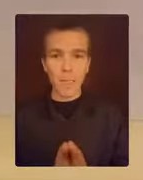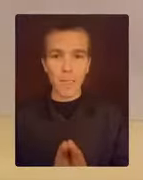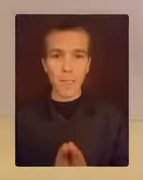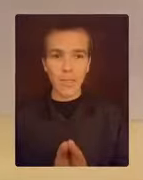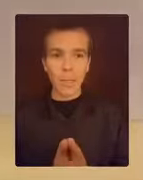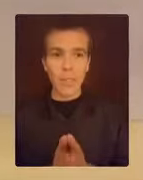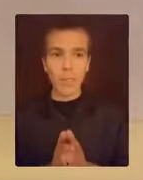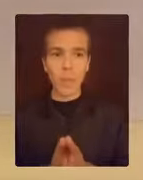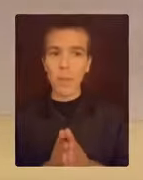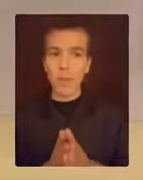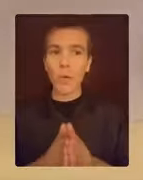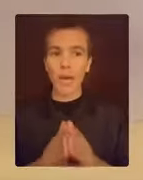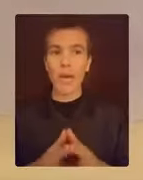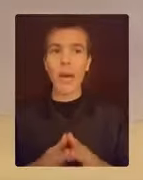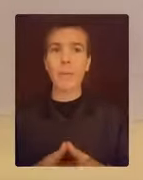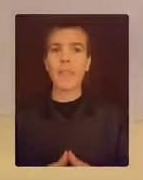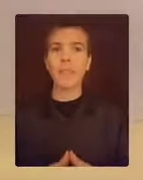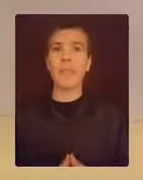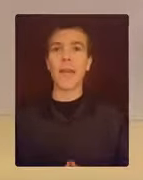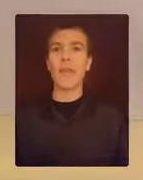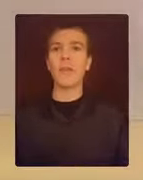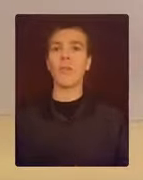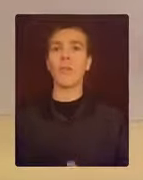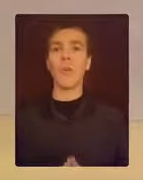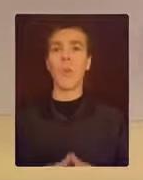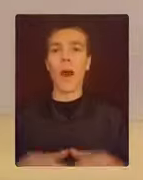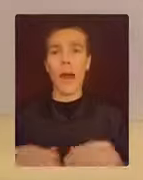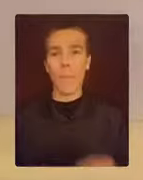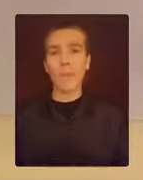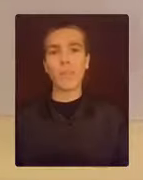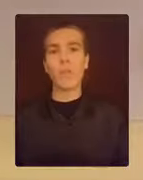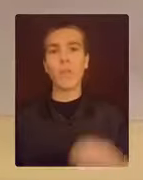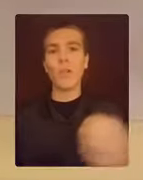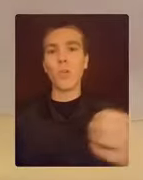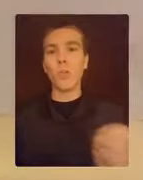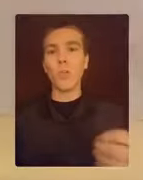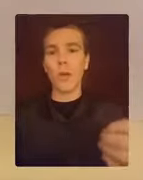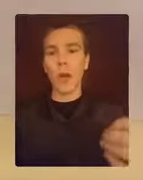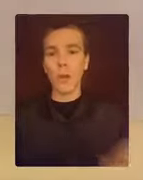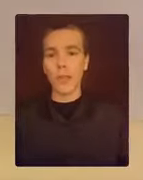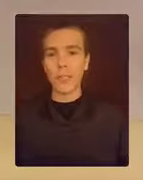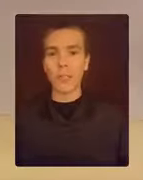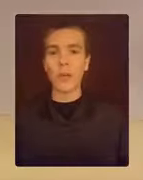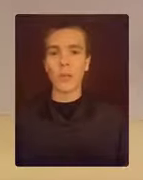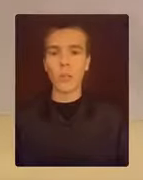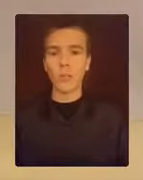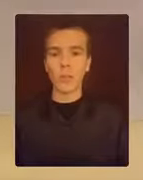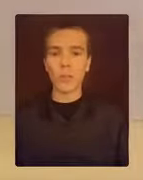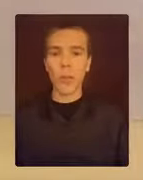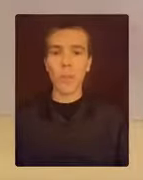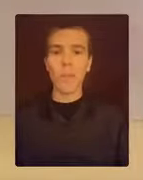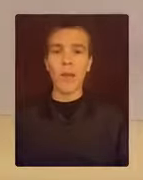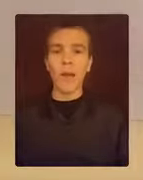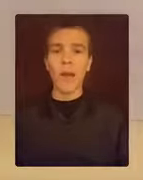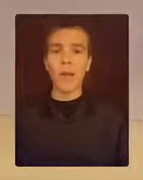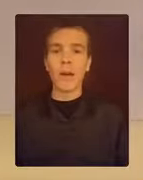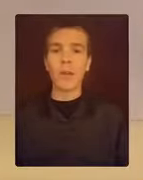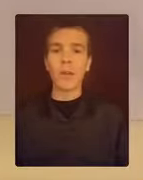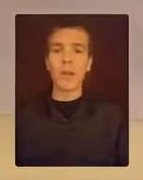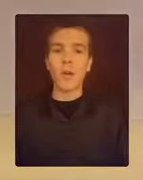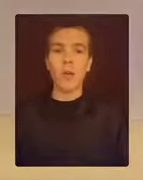but some people cannot mentally handle what happens when you go into a lucid dream.